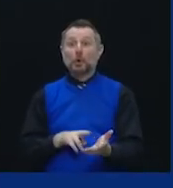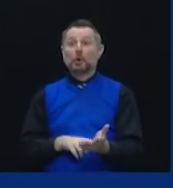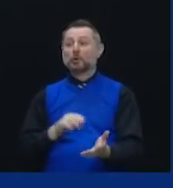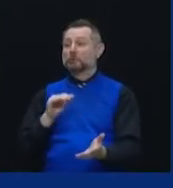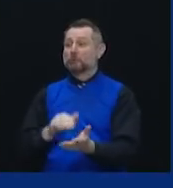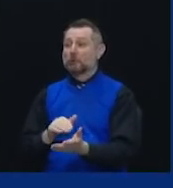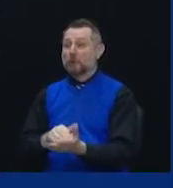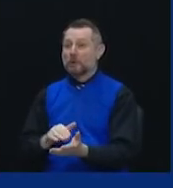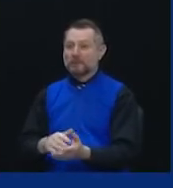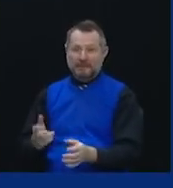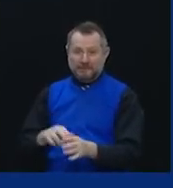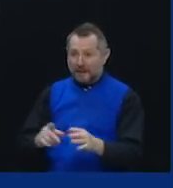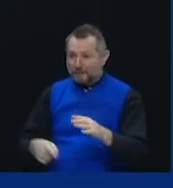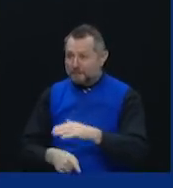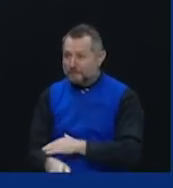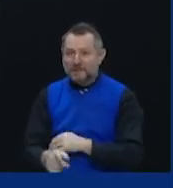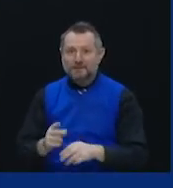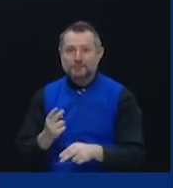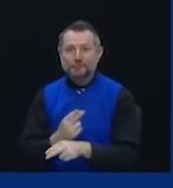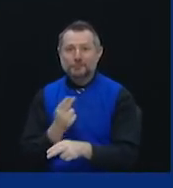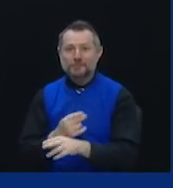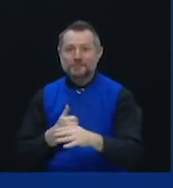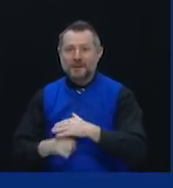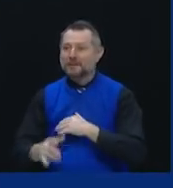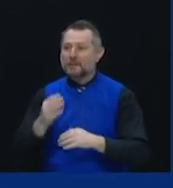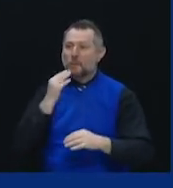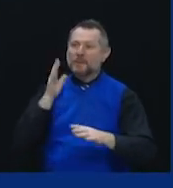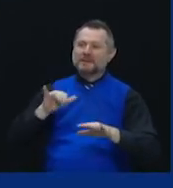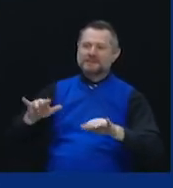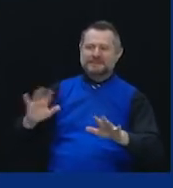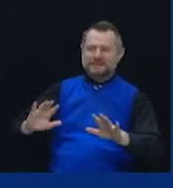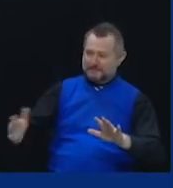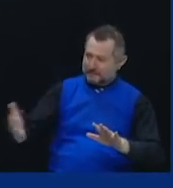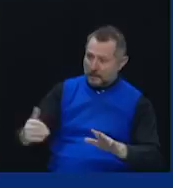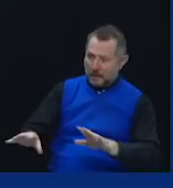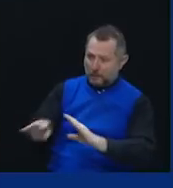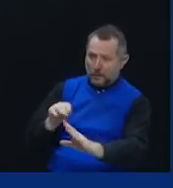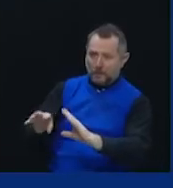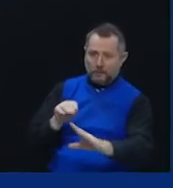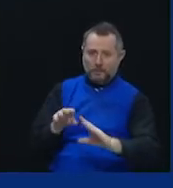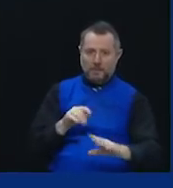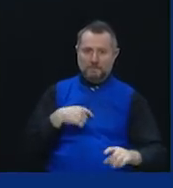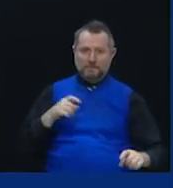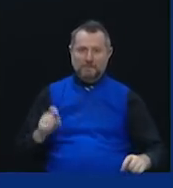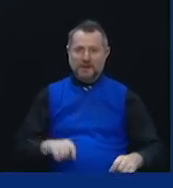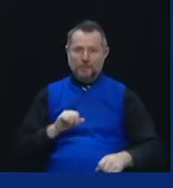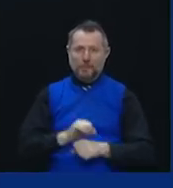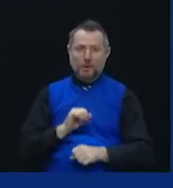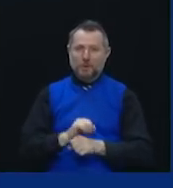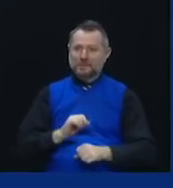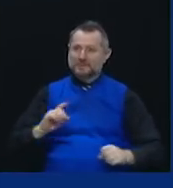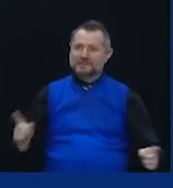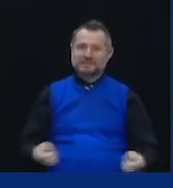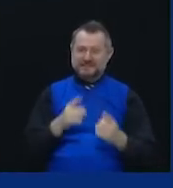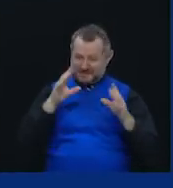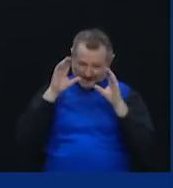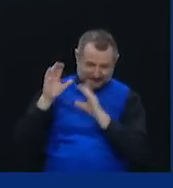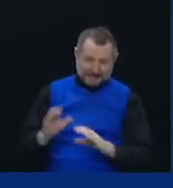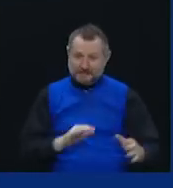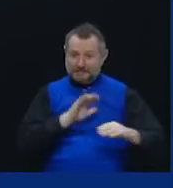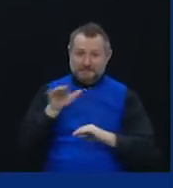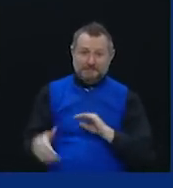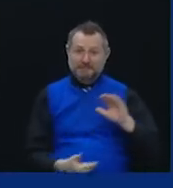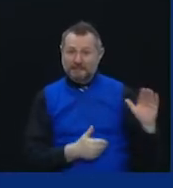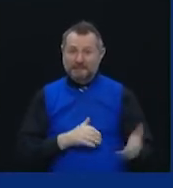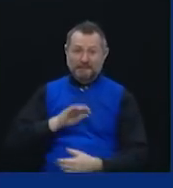get there. Not you, nurse, we need you to work harder than ever before. We need you to leave your home,